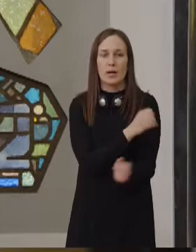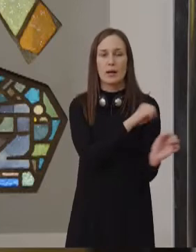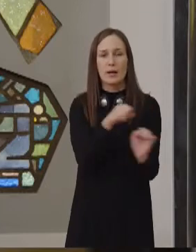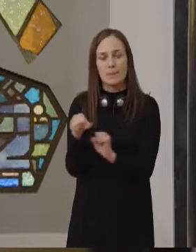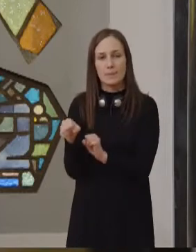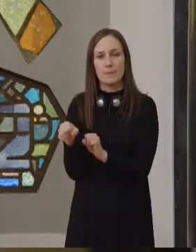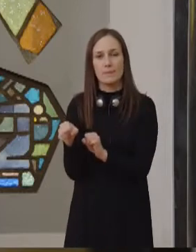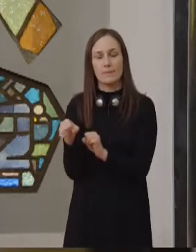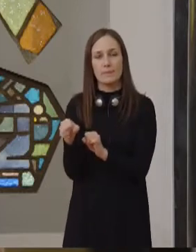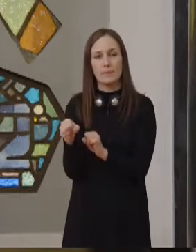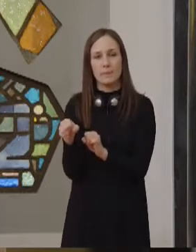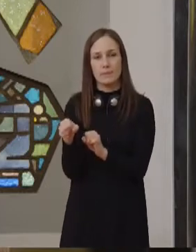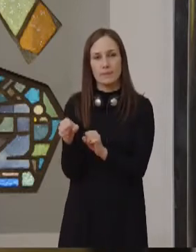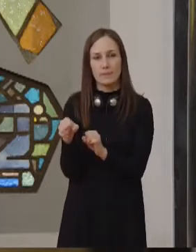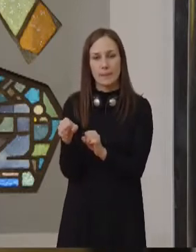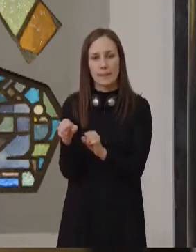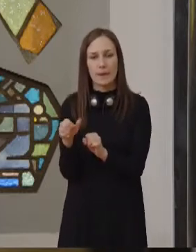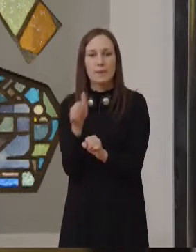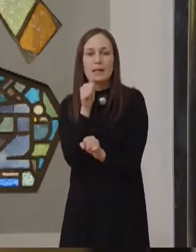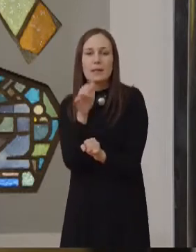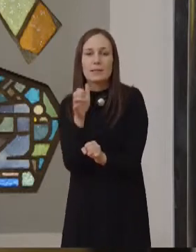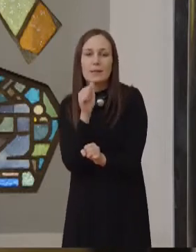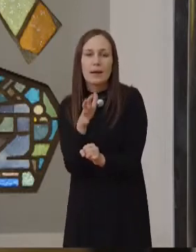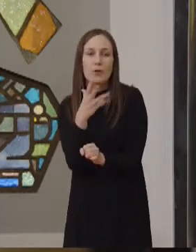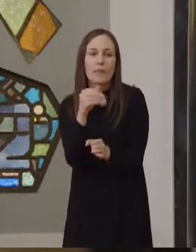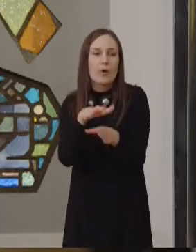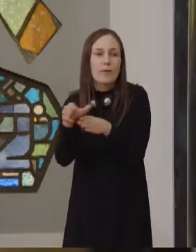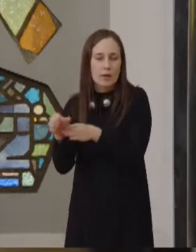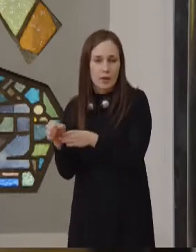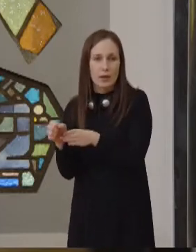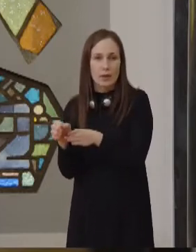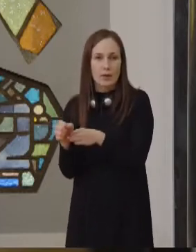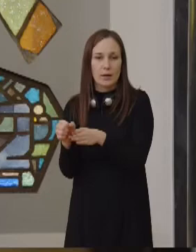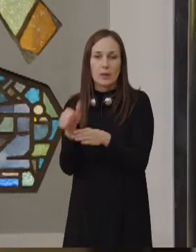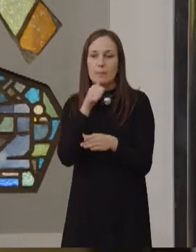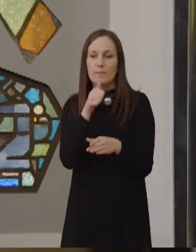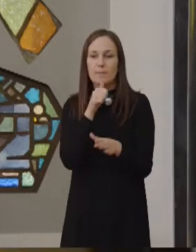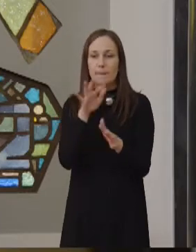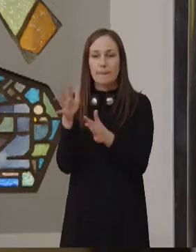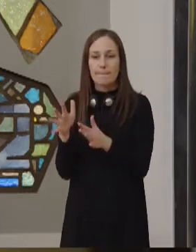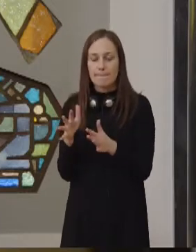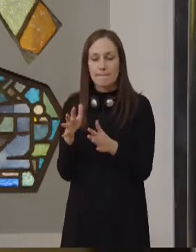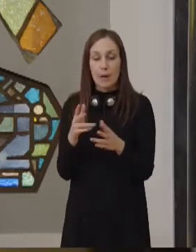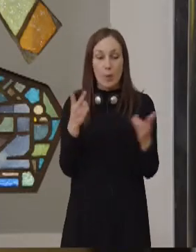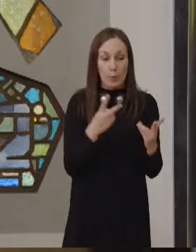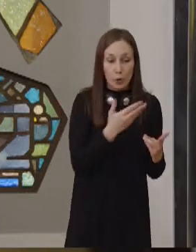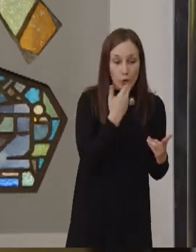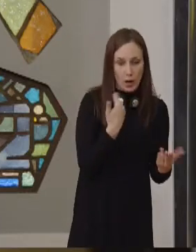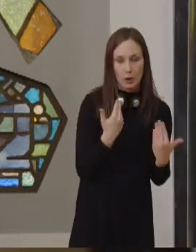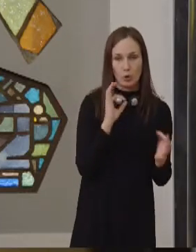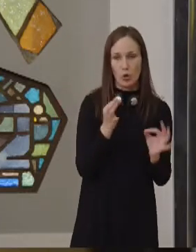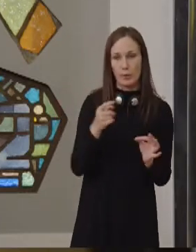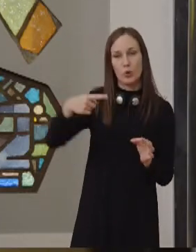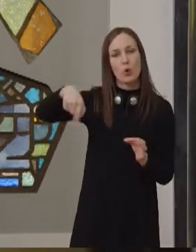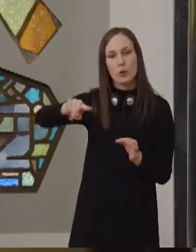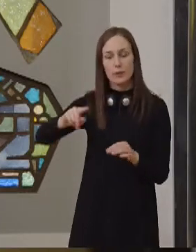to get some services, to do certain everyday things